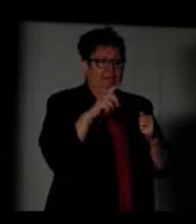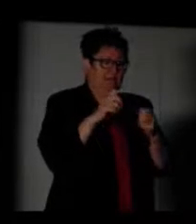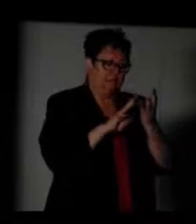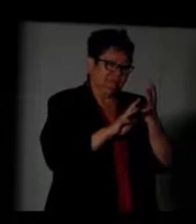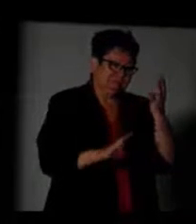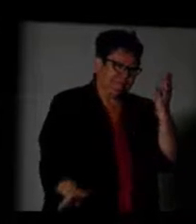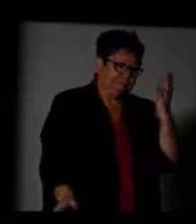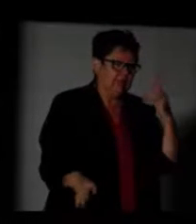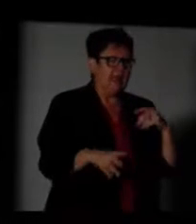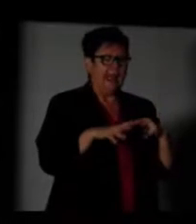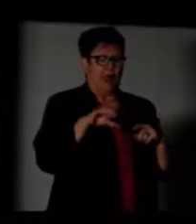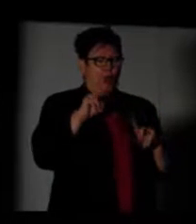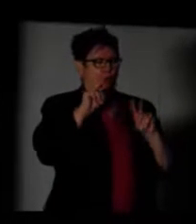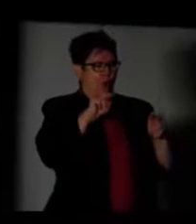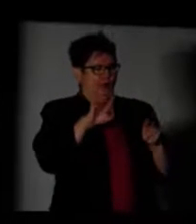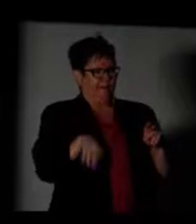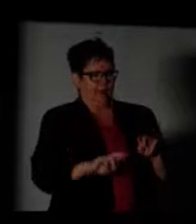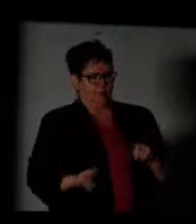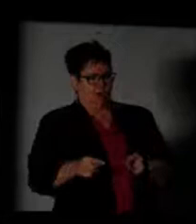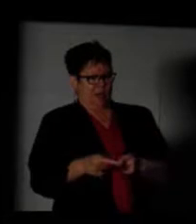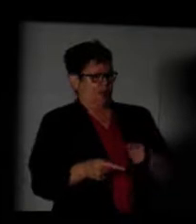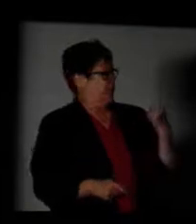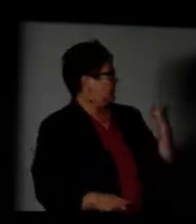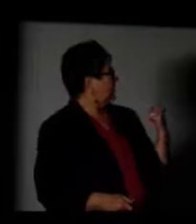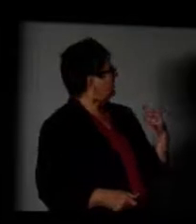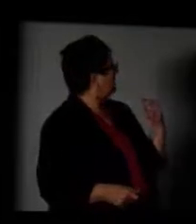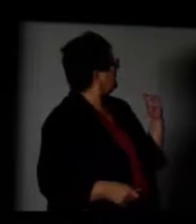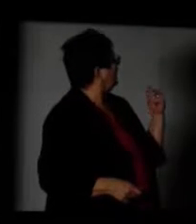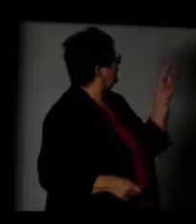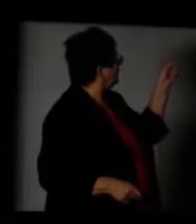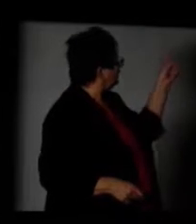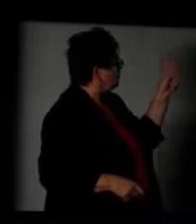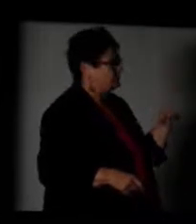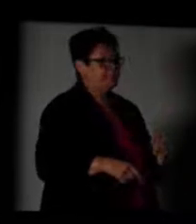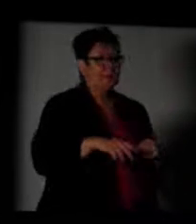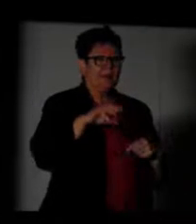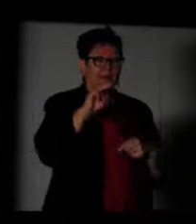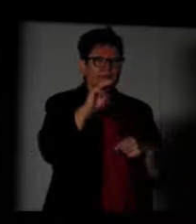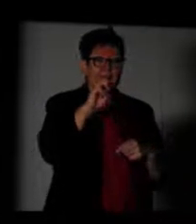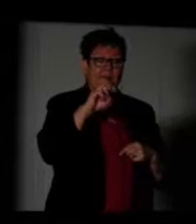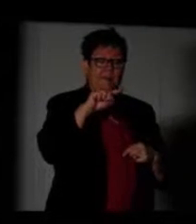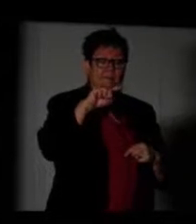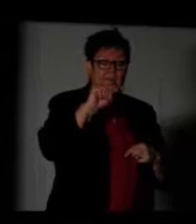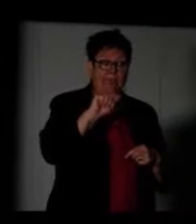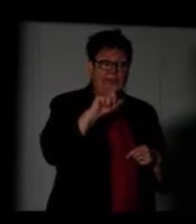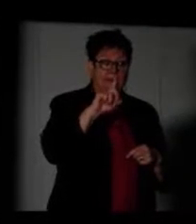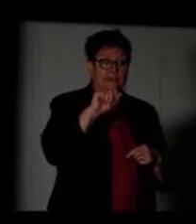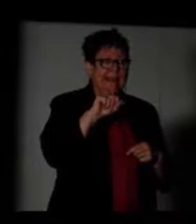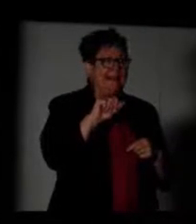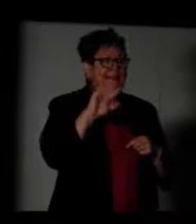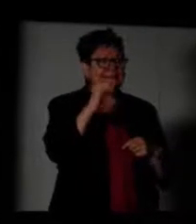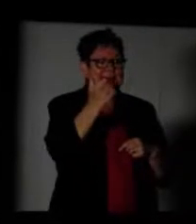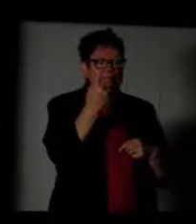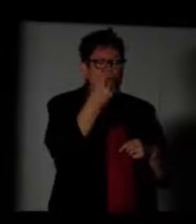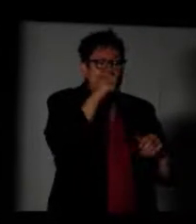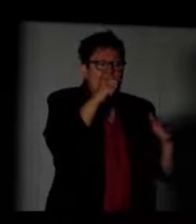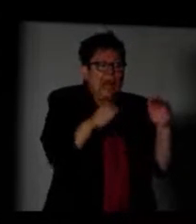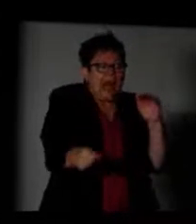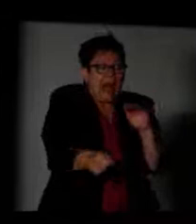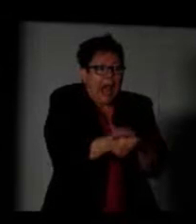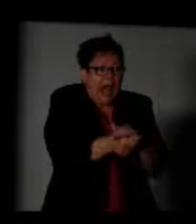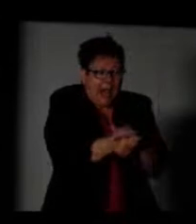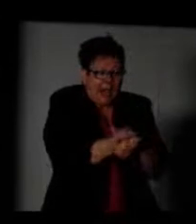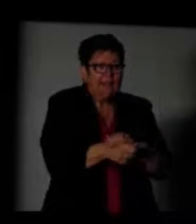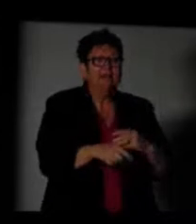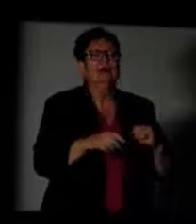if you look in the bottom right-hand corner there, often that metadata appears to be almost consciously hidden. There you can